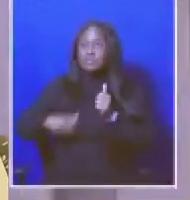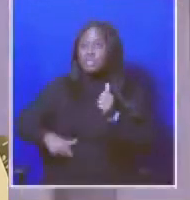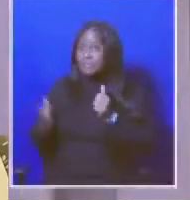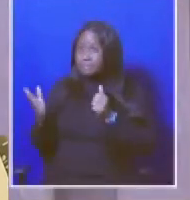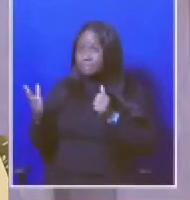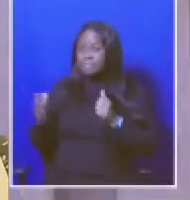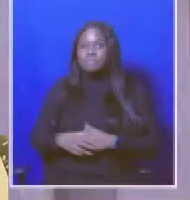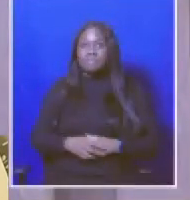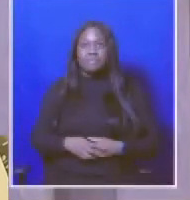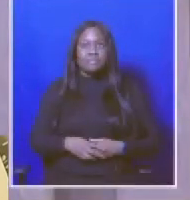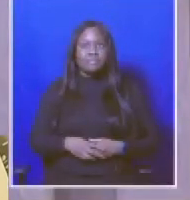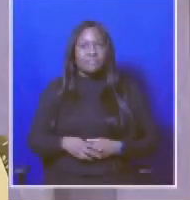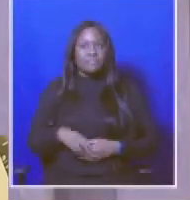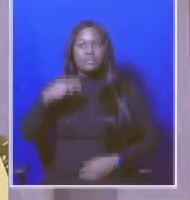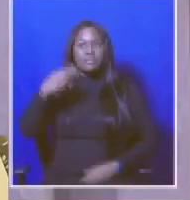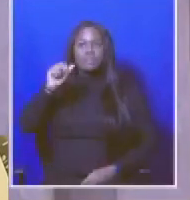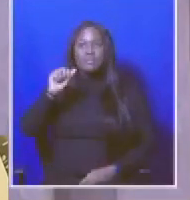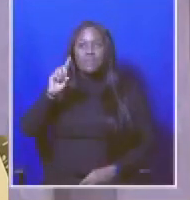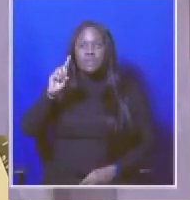much, Honorable Khadebe.